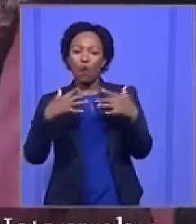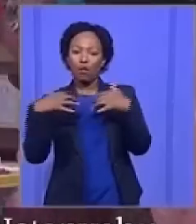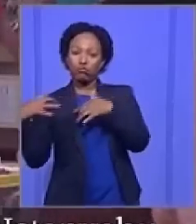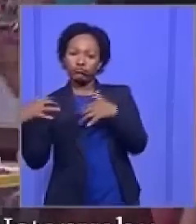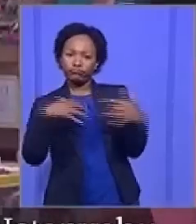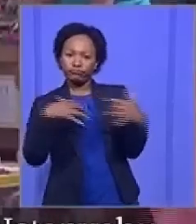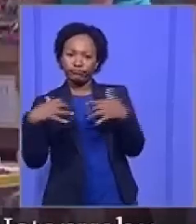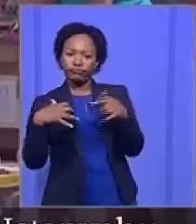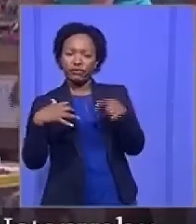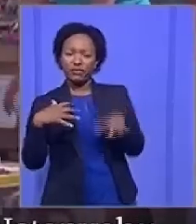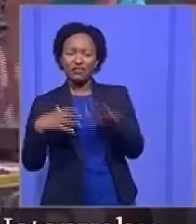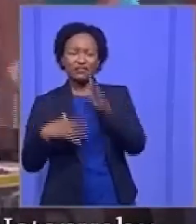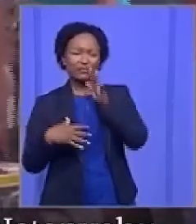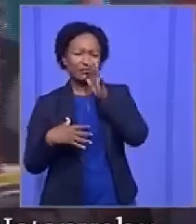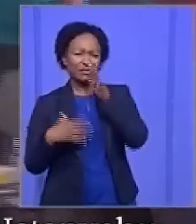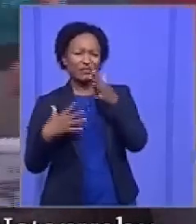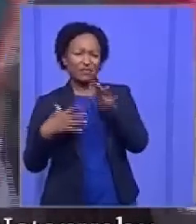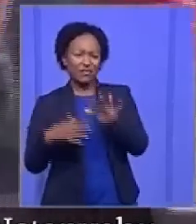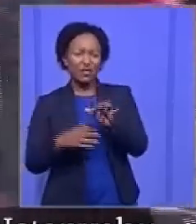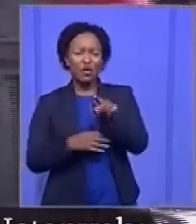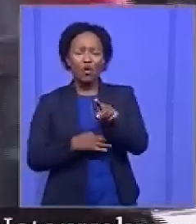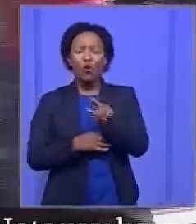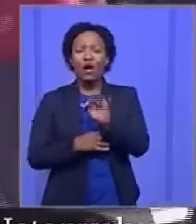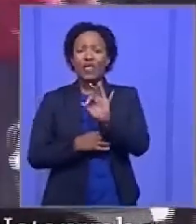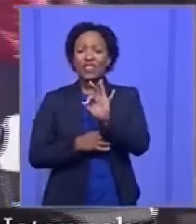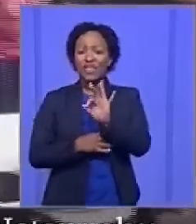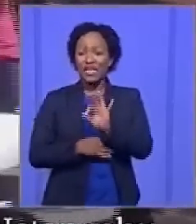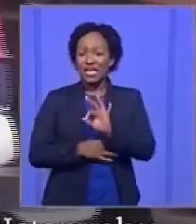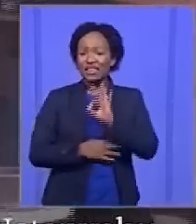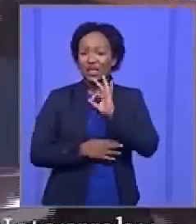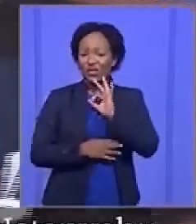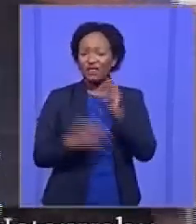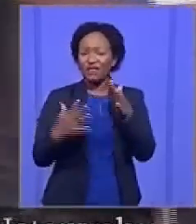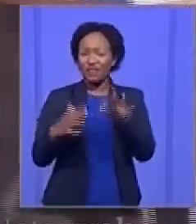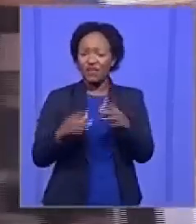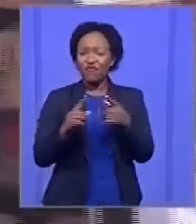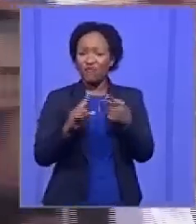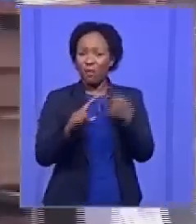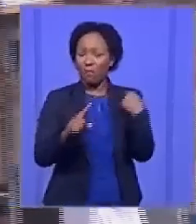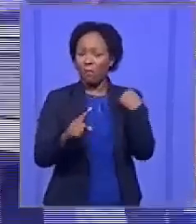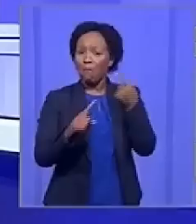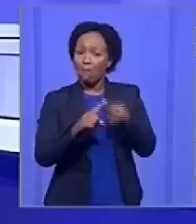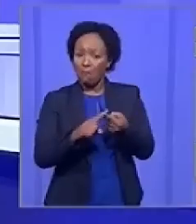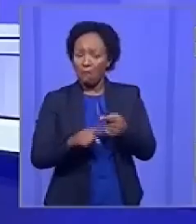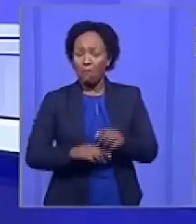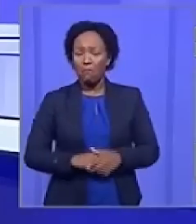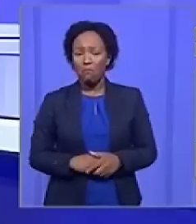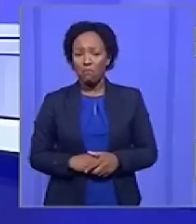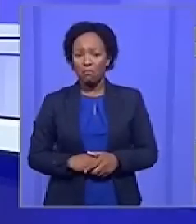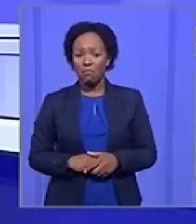e feta $3 tse dimilione tse 3 ho tloha ntwa ena e qala.